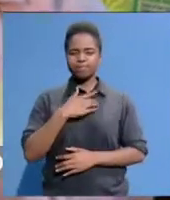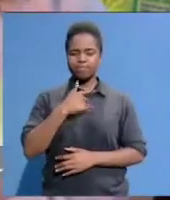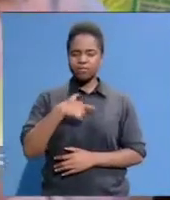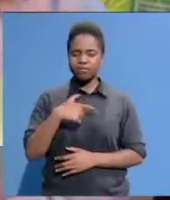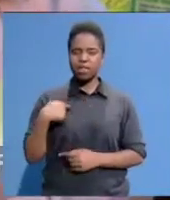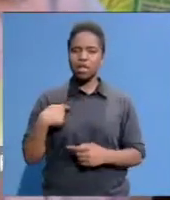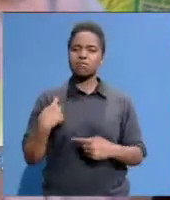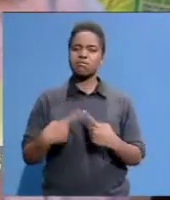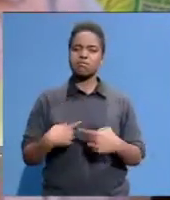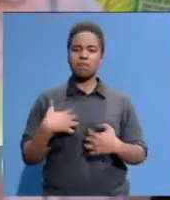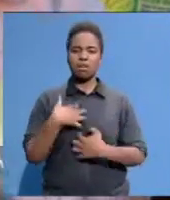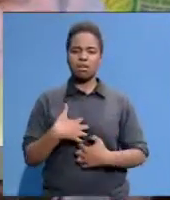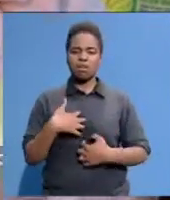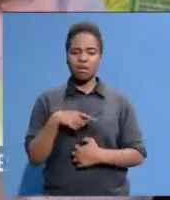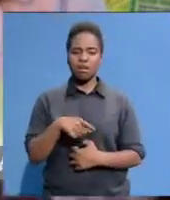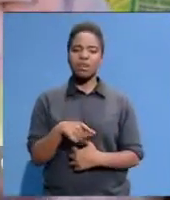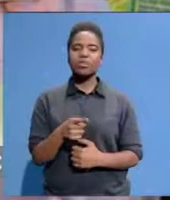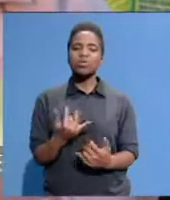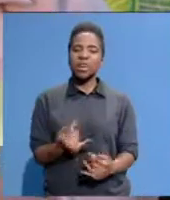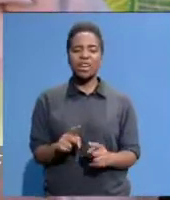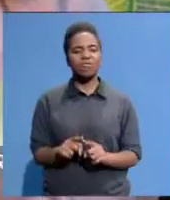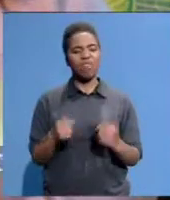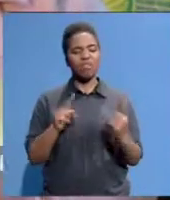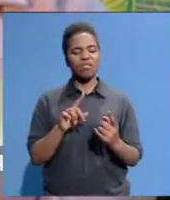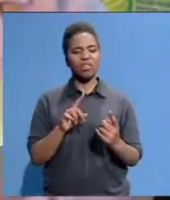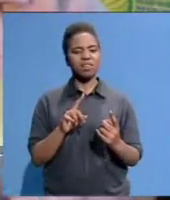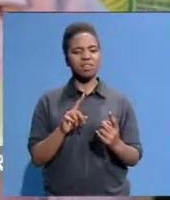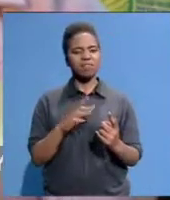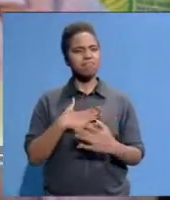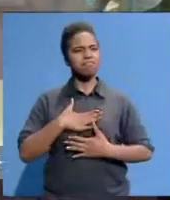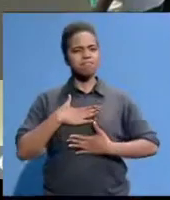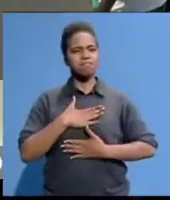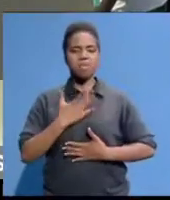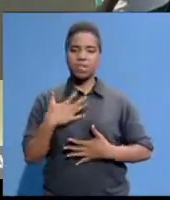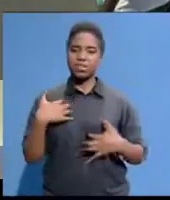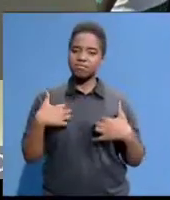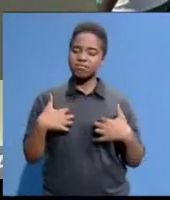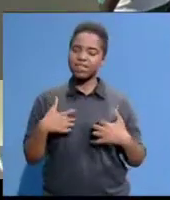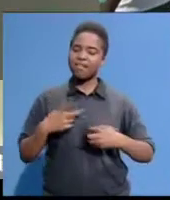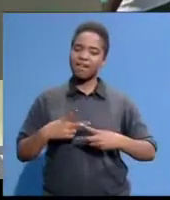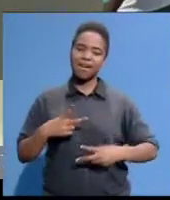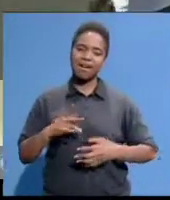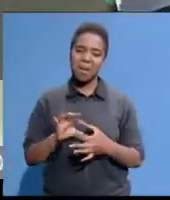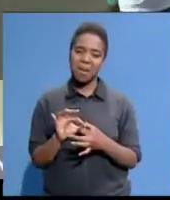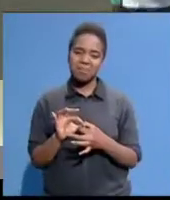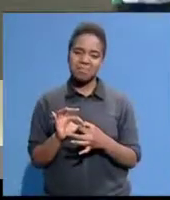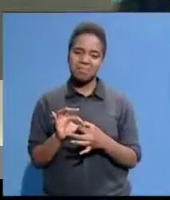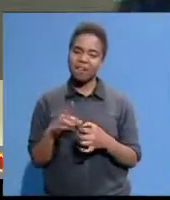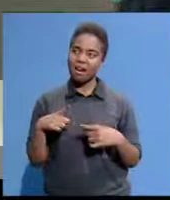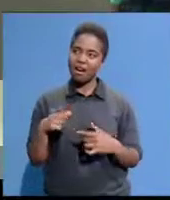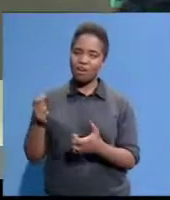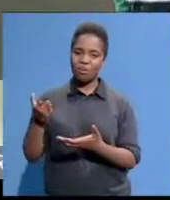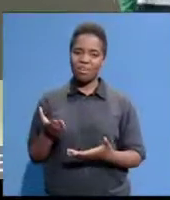all rural villages of the Eastern Cape. But today it was a different story. We saw people very excited that Madiba is coming back home. We saw them having